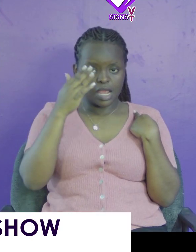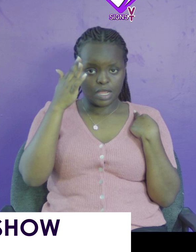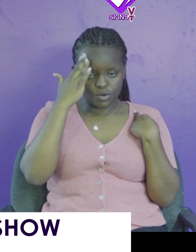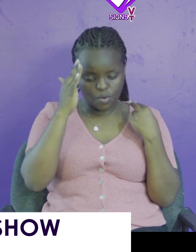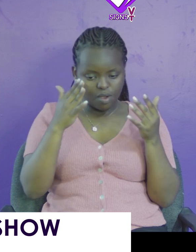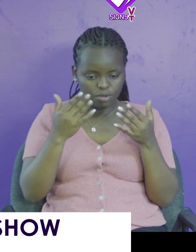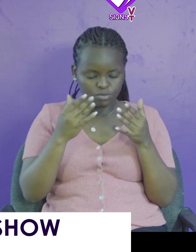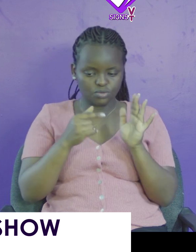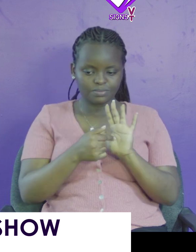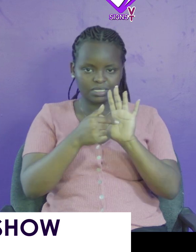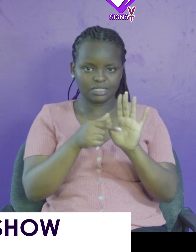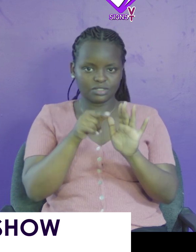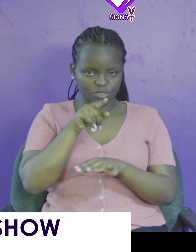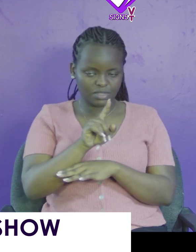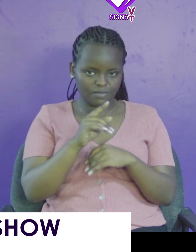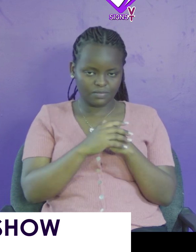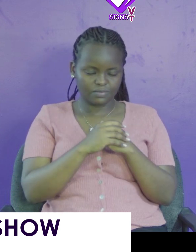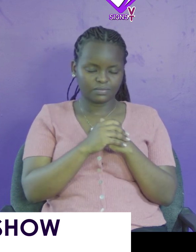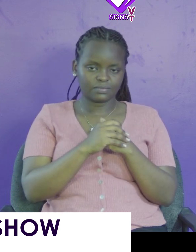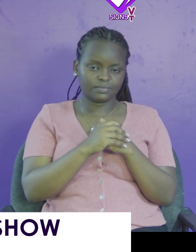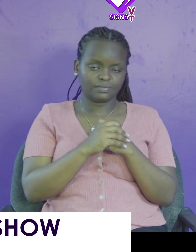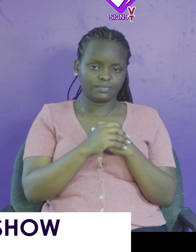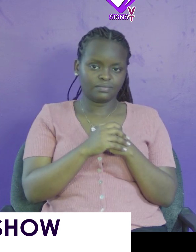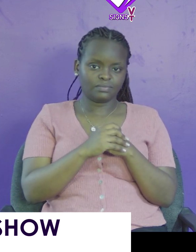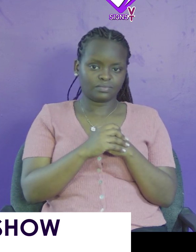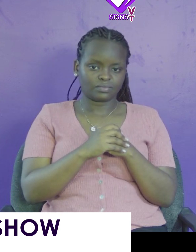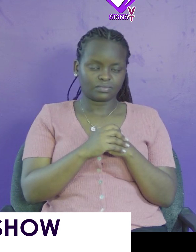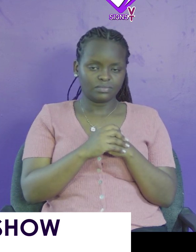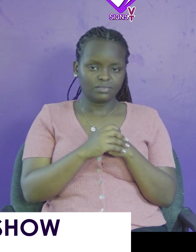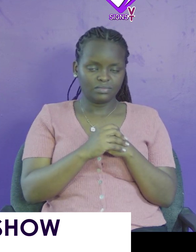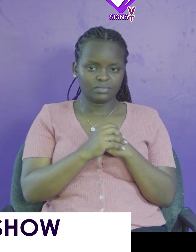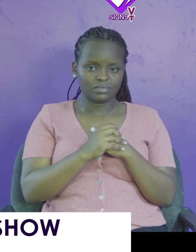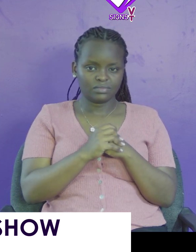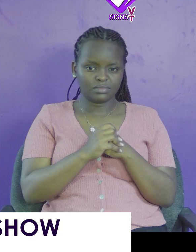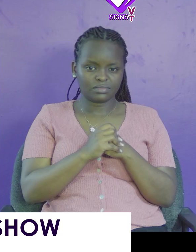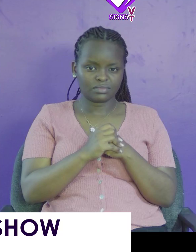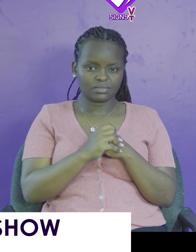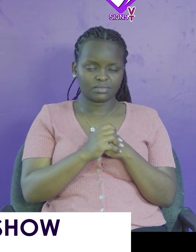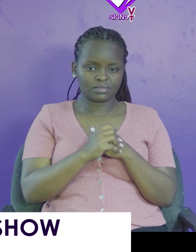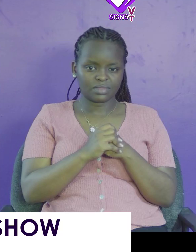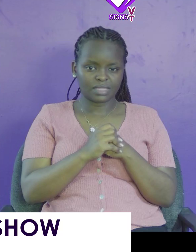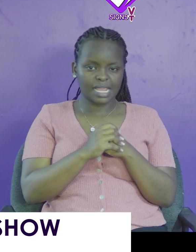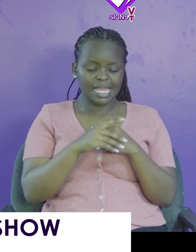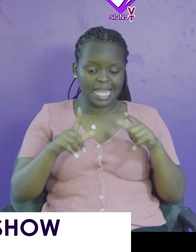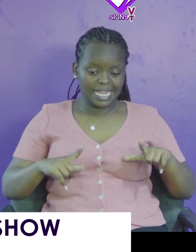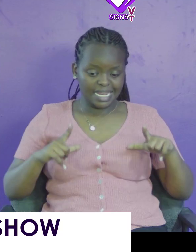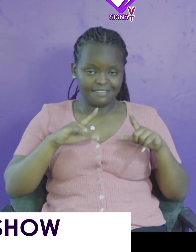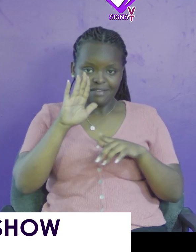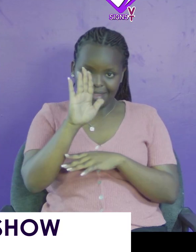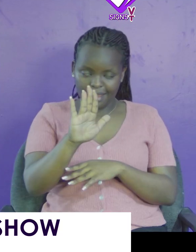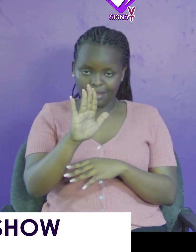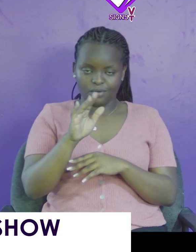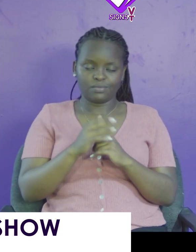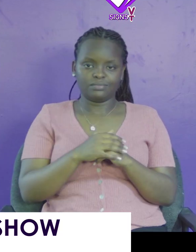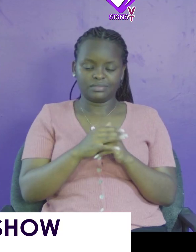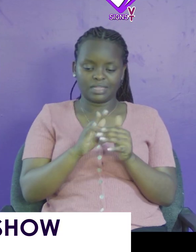yourself. Refuse to live somebody's life. Live your life. You say be wise. Be